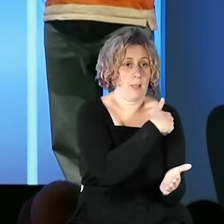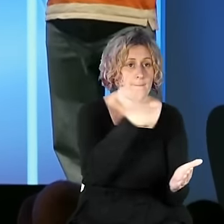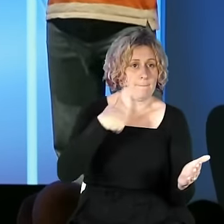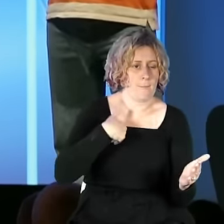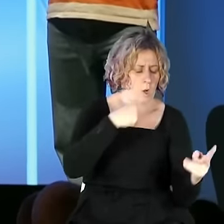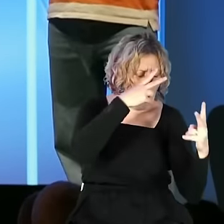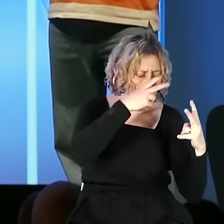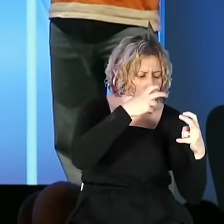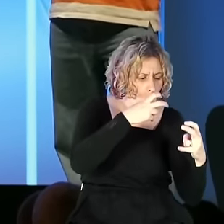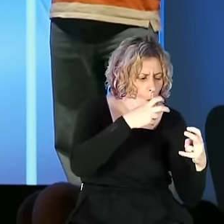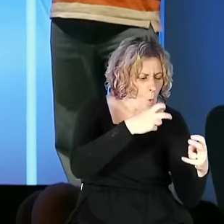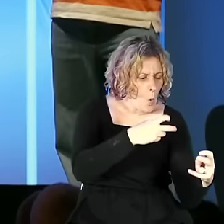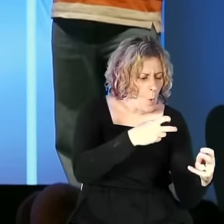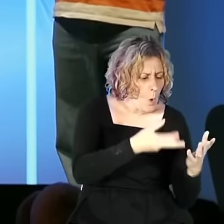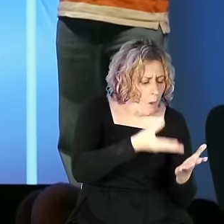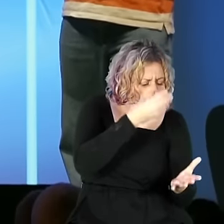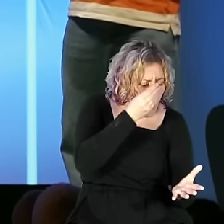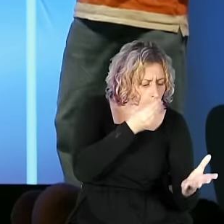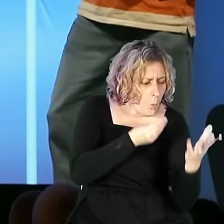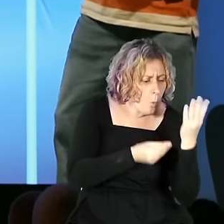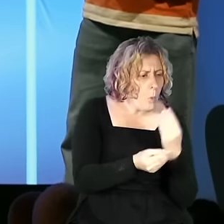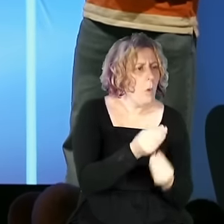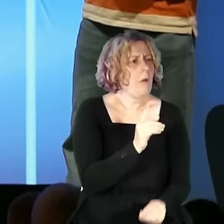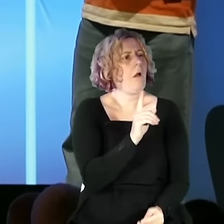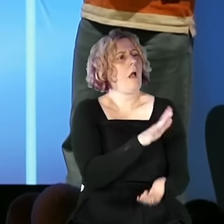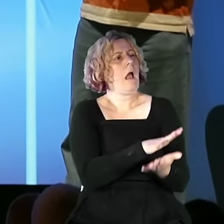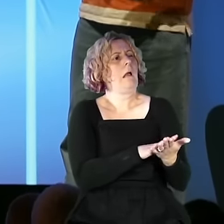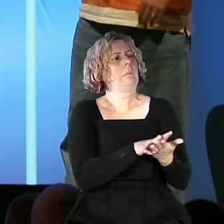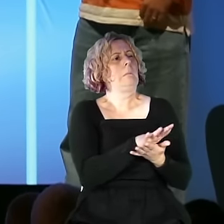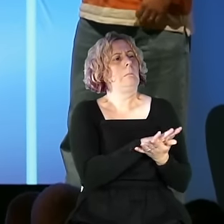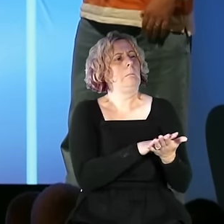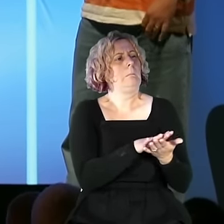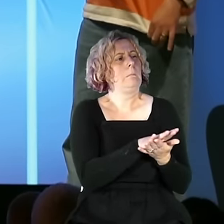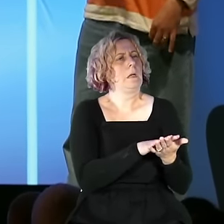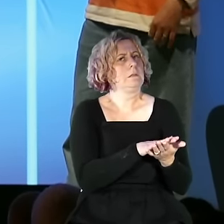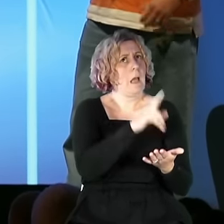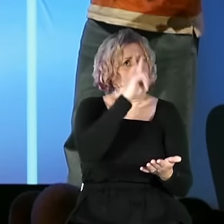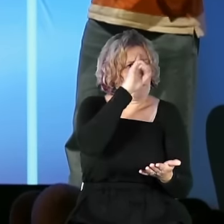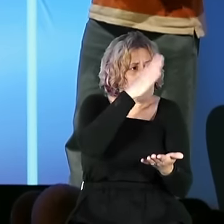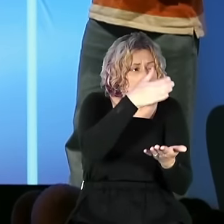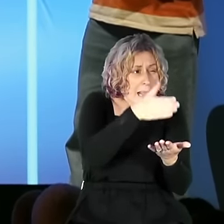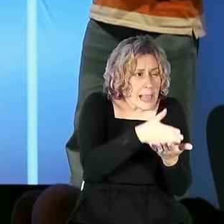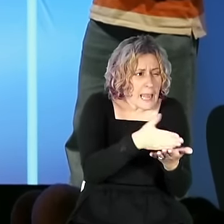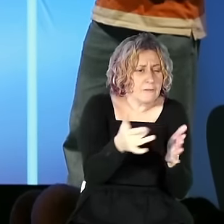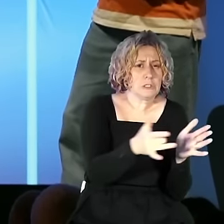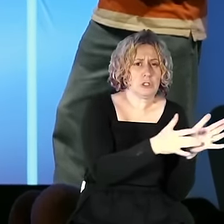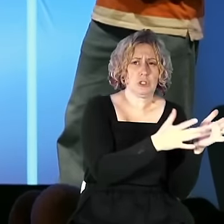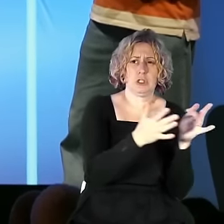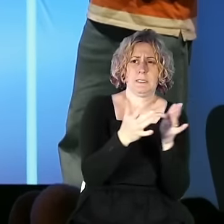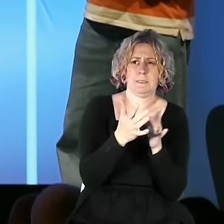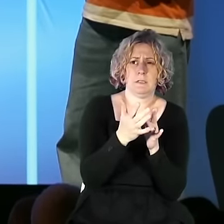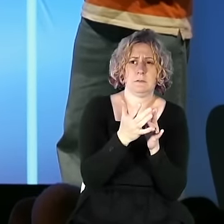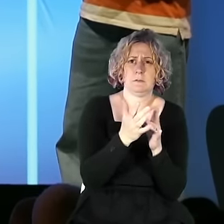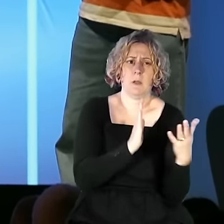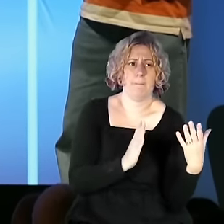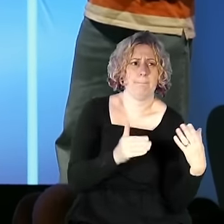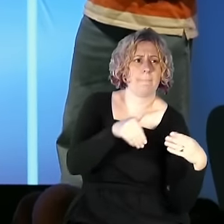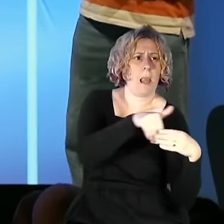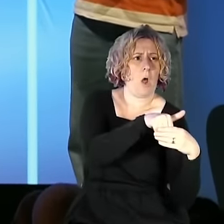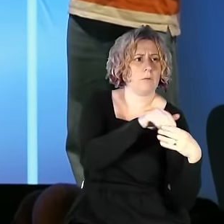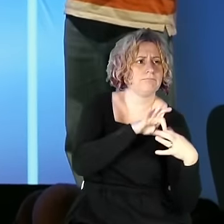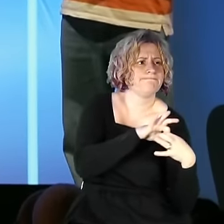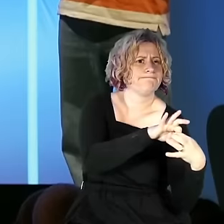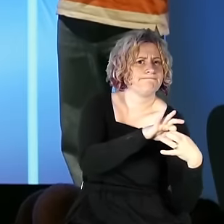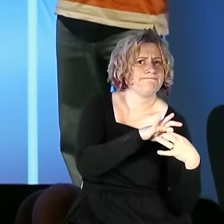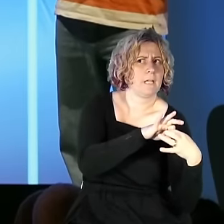digging into that and seeing what it means to believe in Jesus, to belong to his people and to become